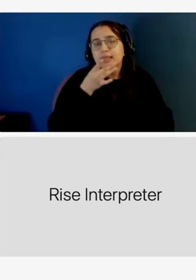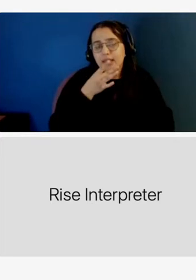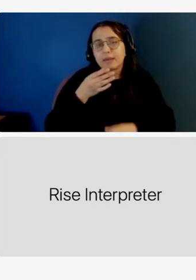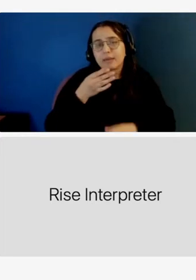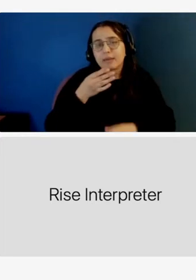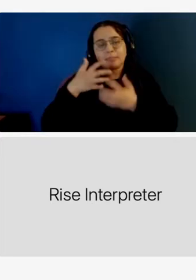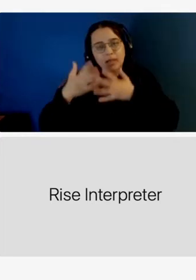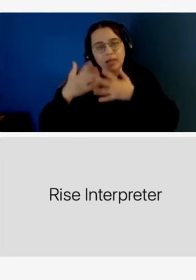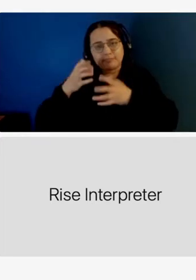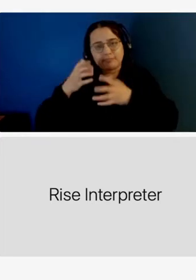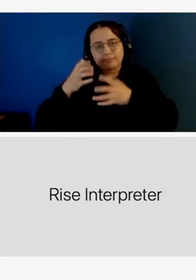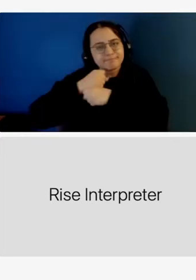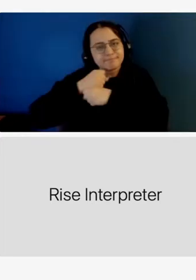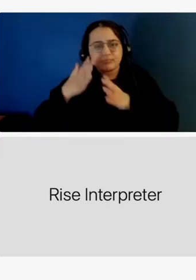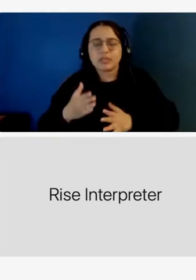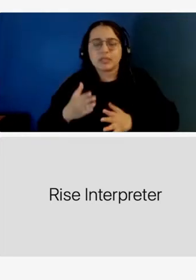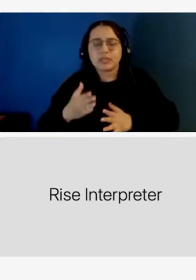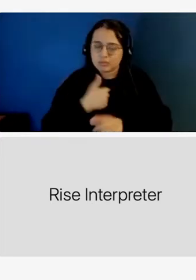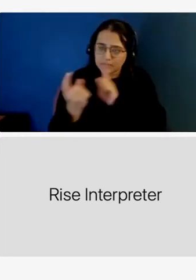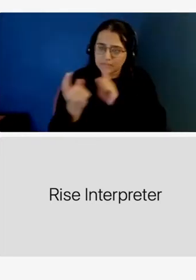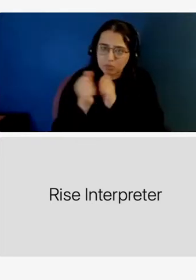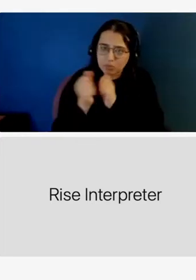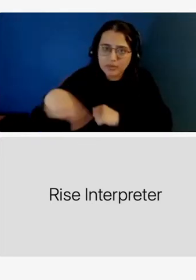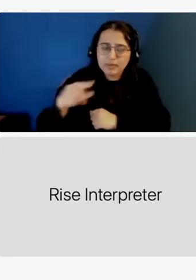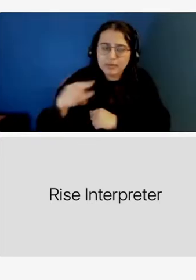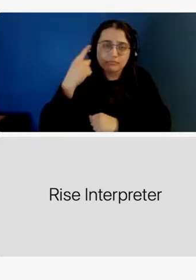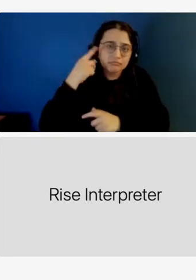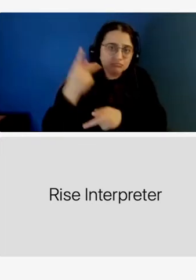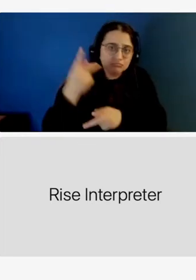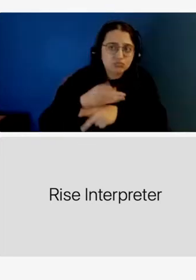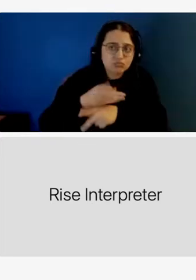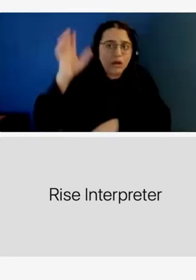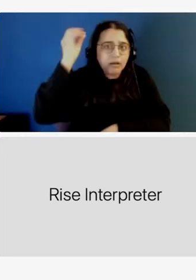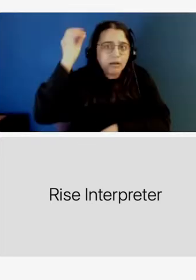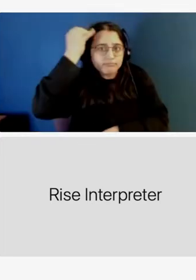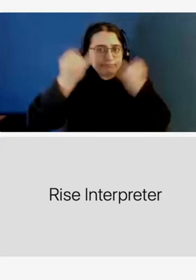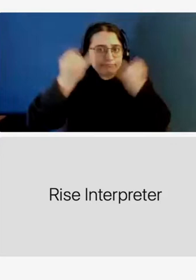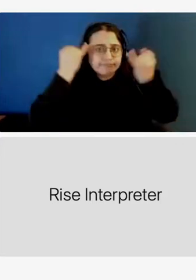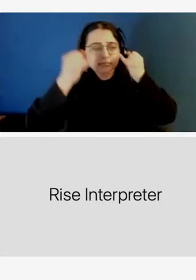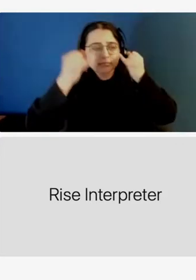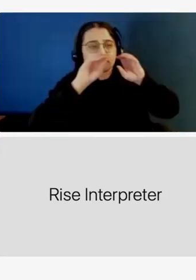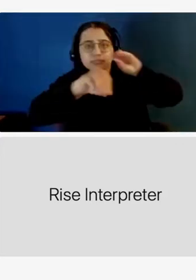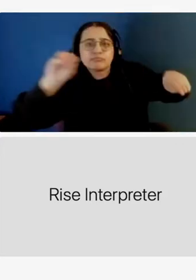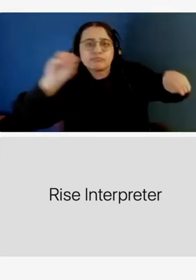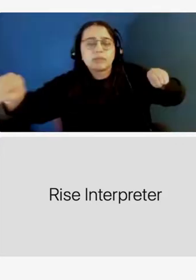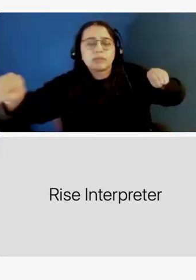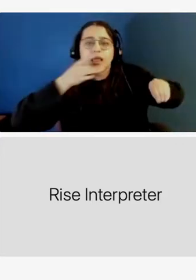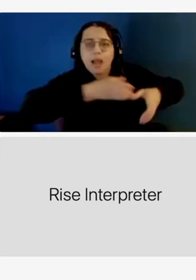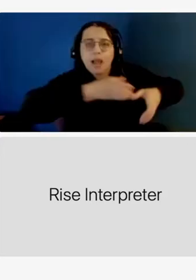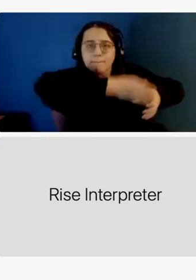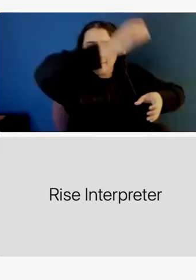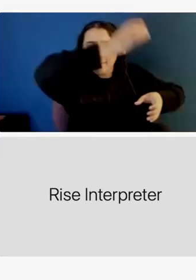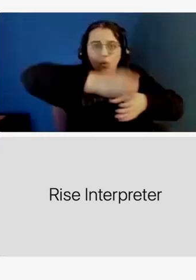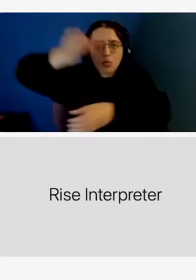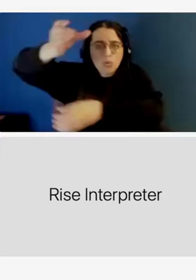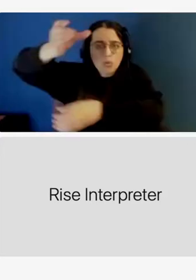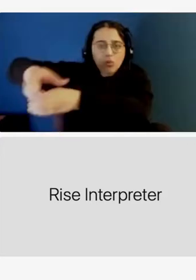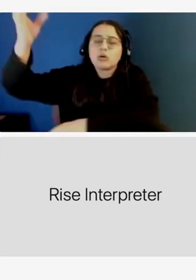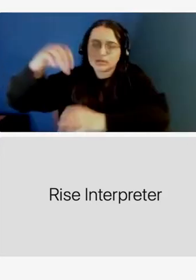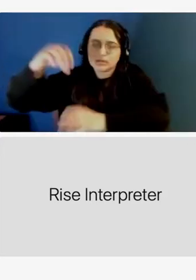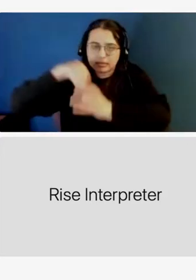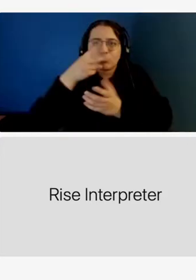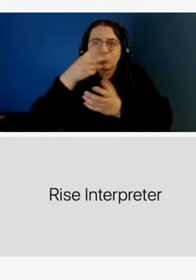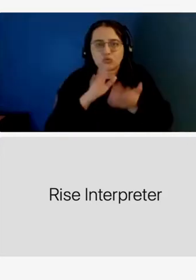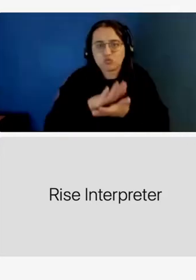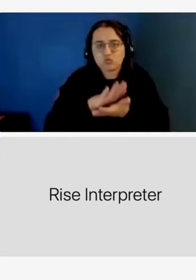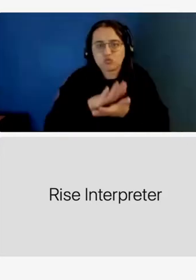on locating light poles and so forth and at both school sites. One thing we're also looking at Bloomington